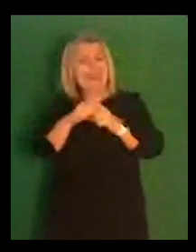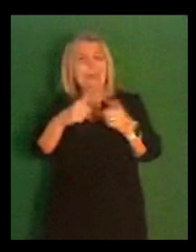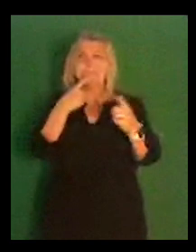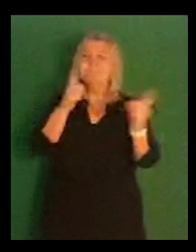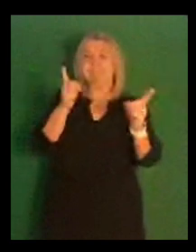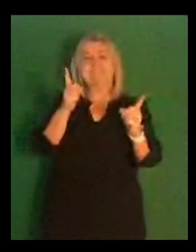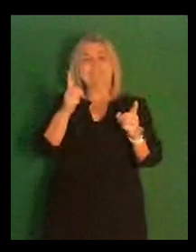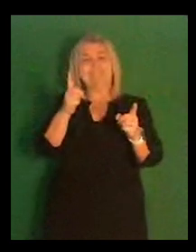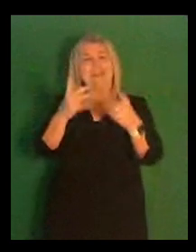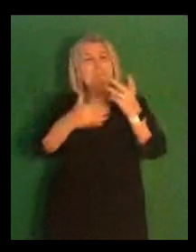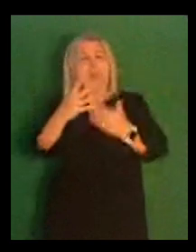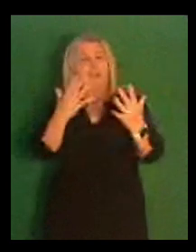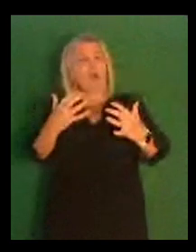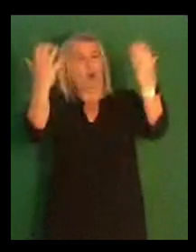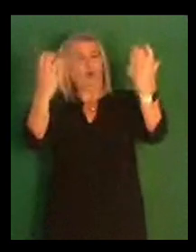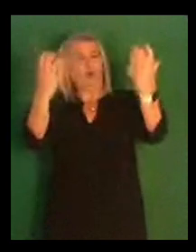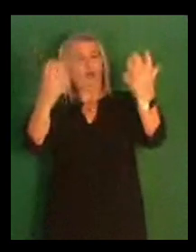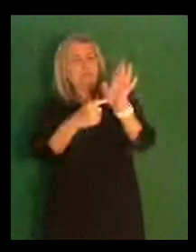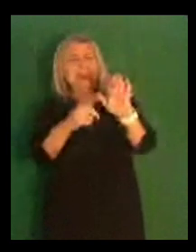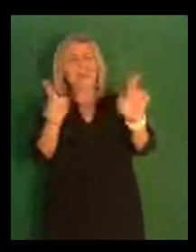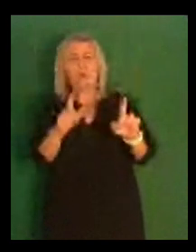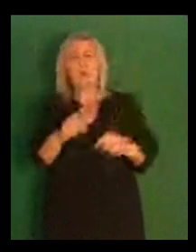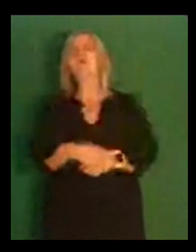Yes, absolutely the same. But I think also